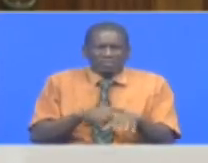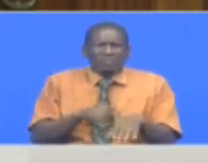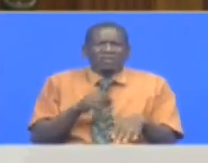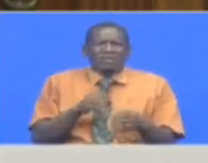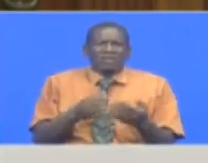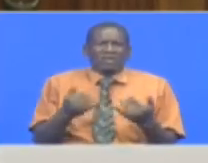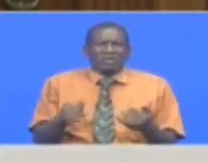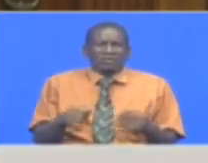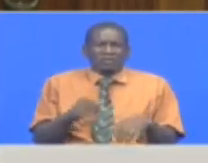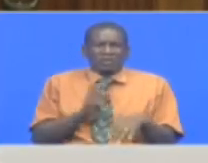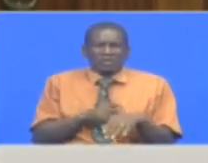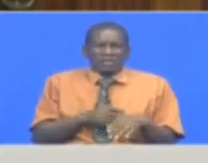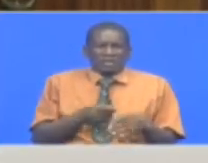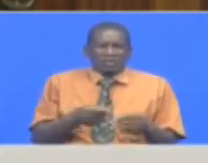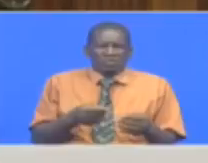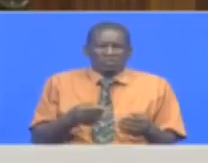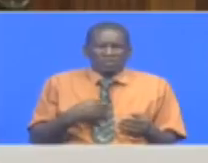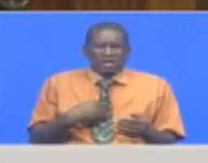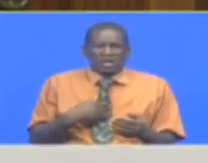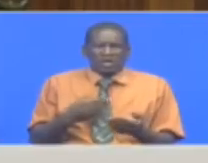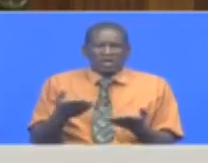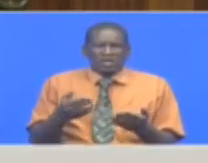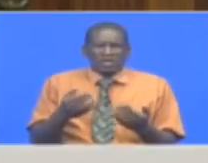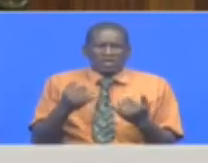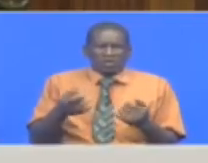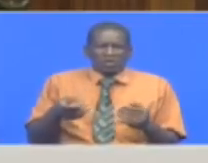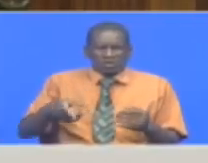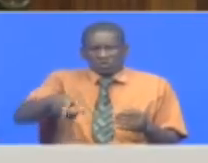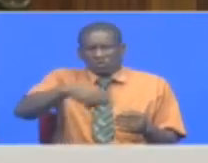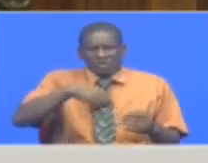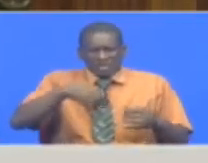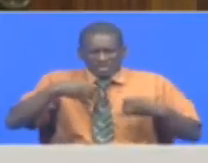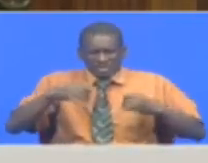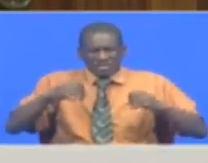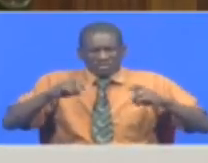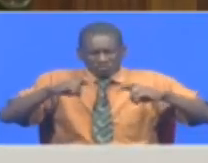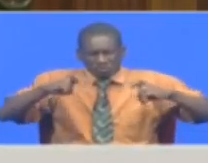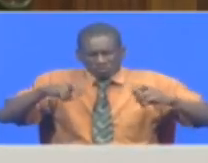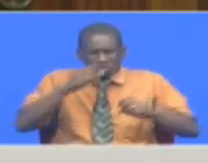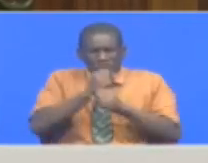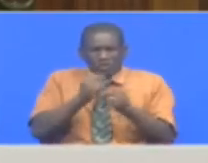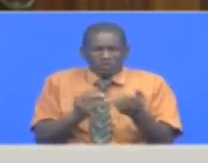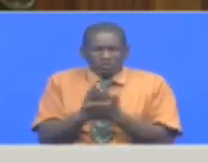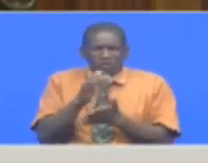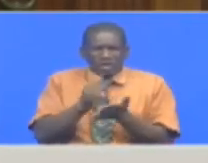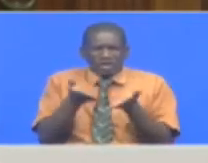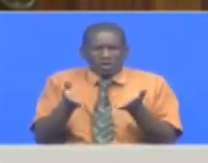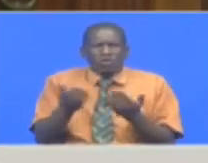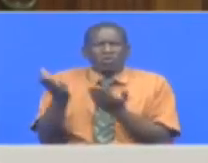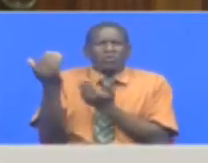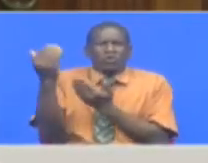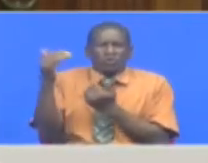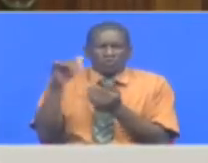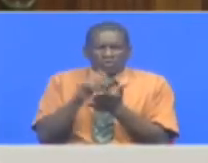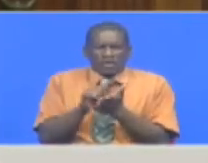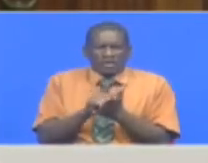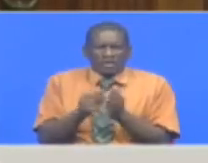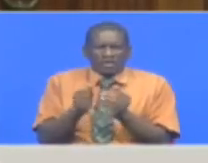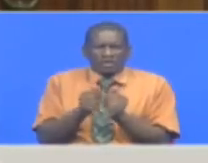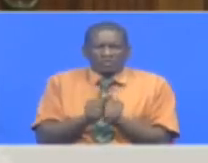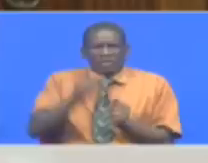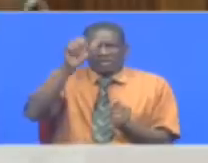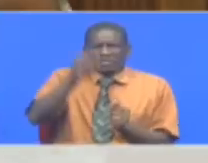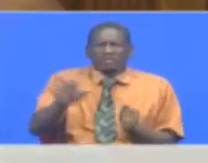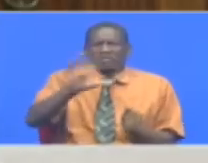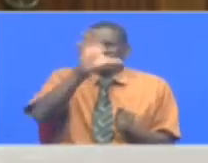where are we and where are we going from here? We are still in that fight of ensuring. And we're now looking forward with South Africa now